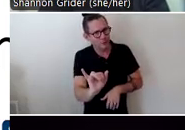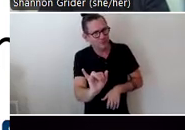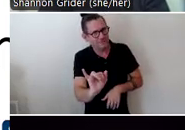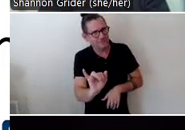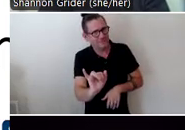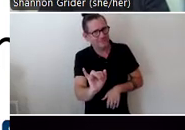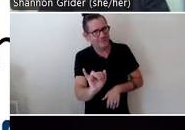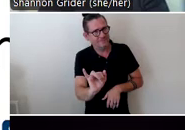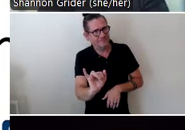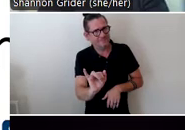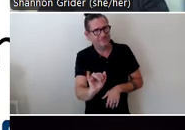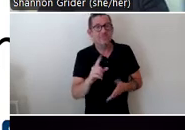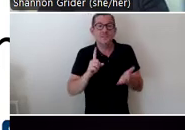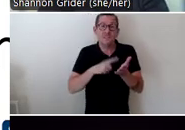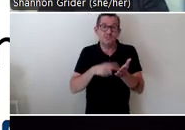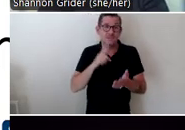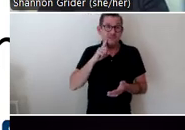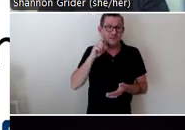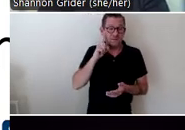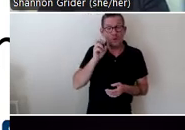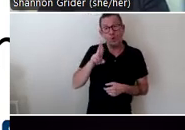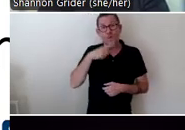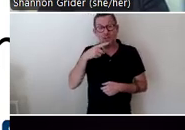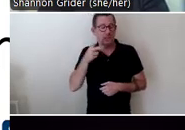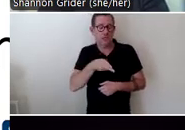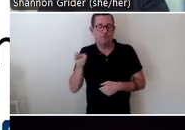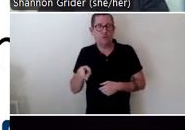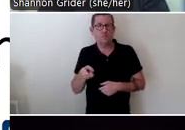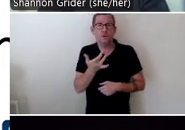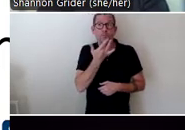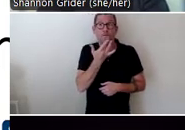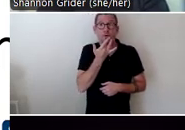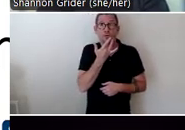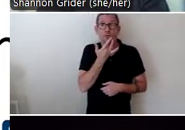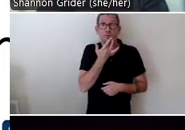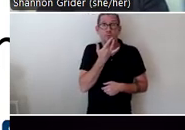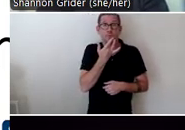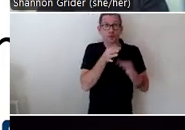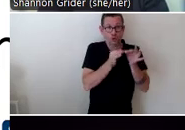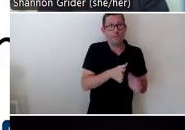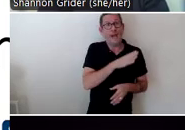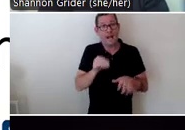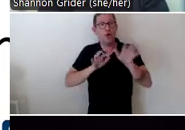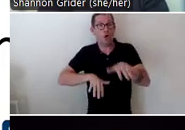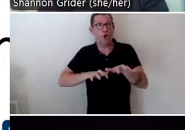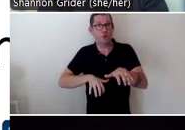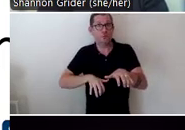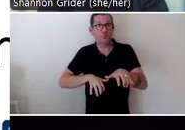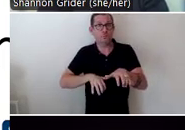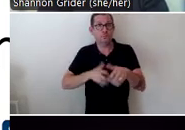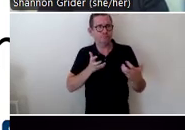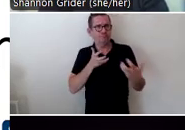Oftentimes, hard of hearing individuals want to use CART, but they get forgotten. Sometimes they may prefer